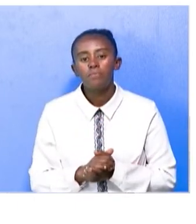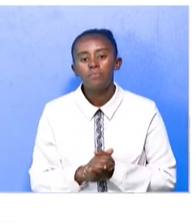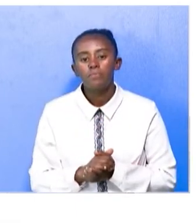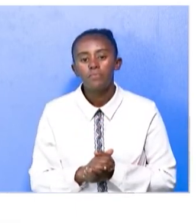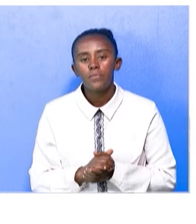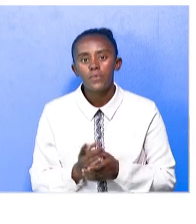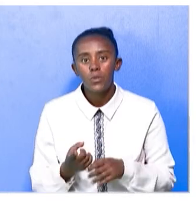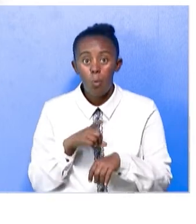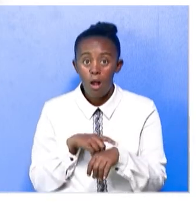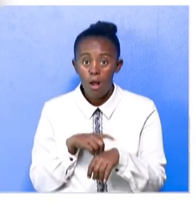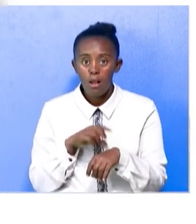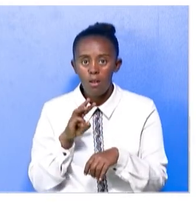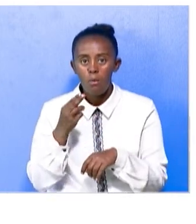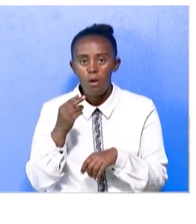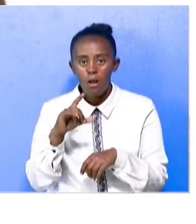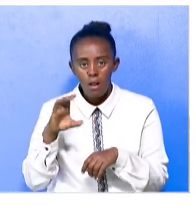while